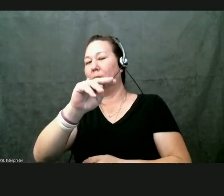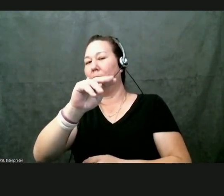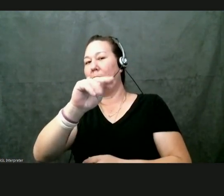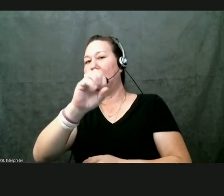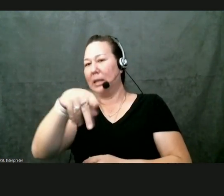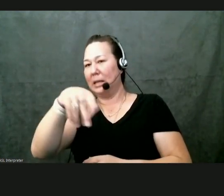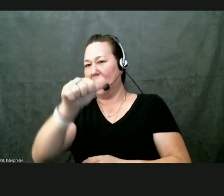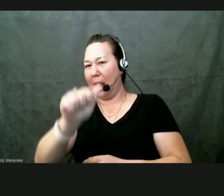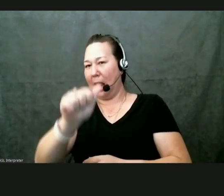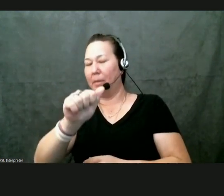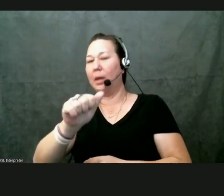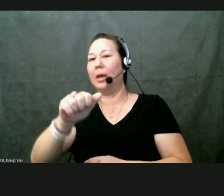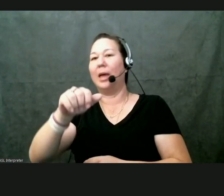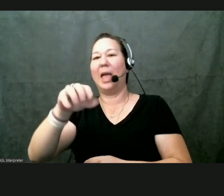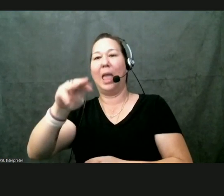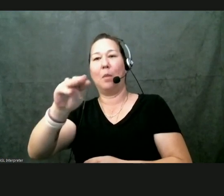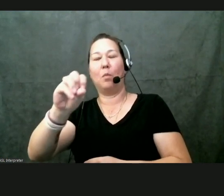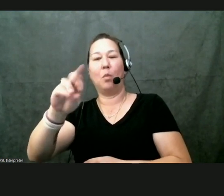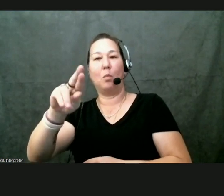chart, I'd appreciate it.